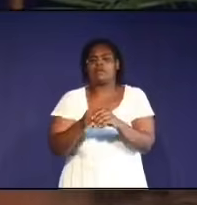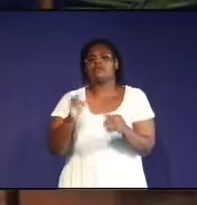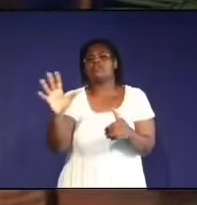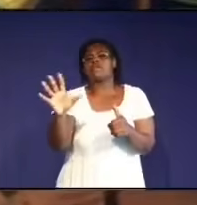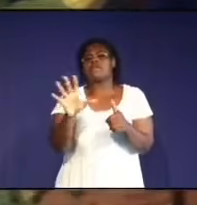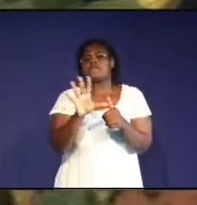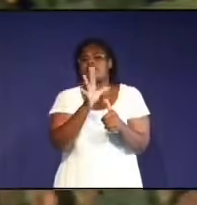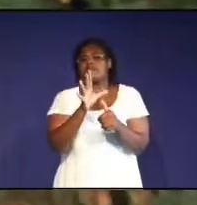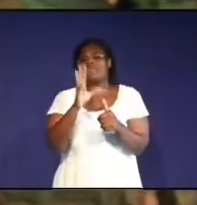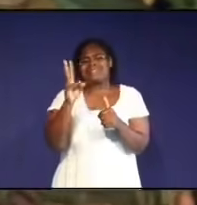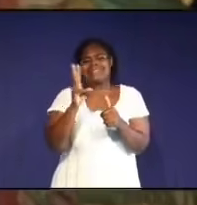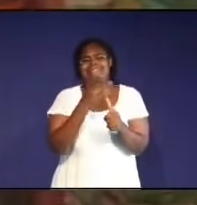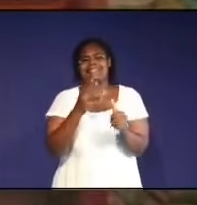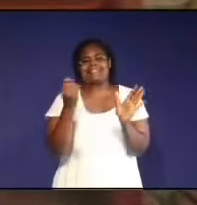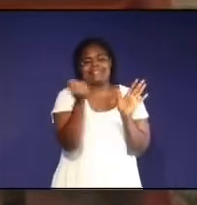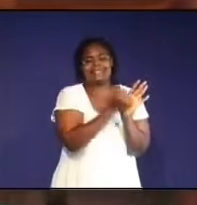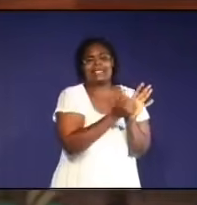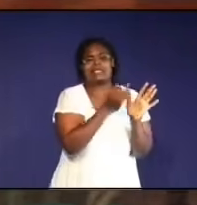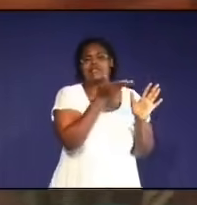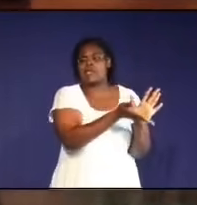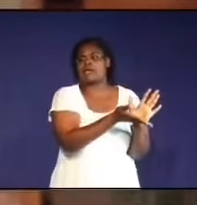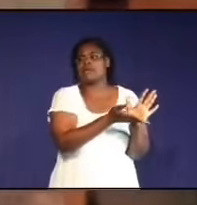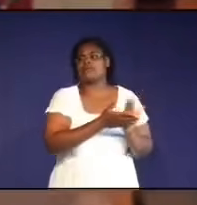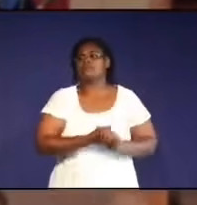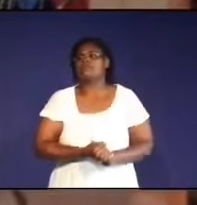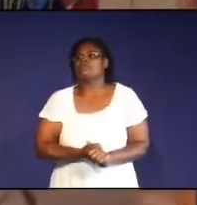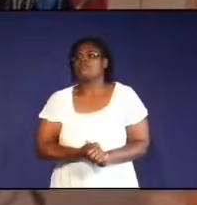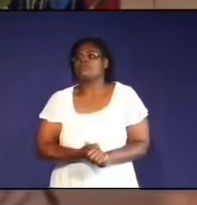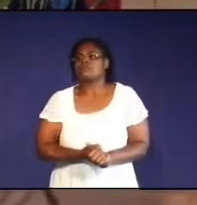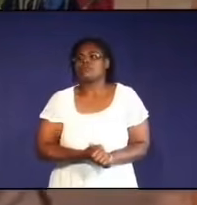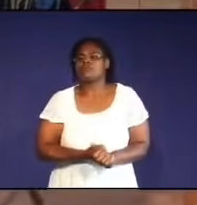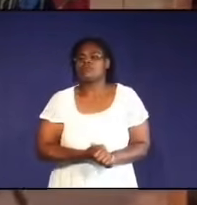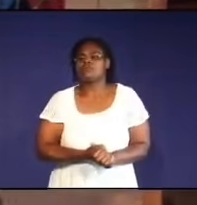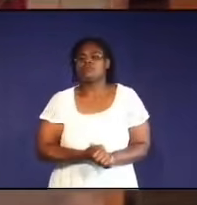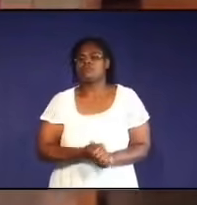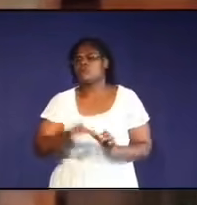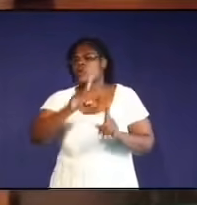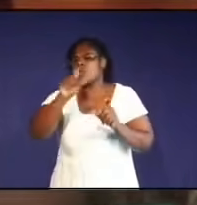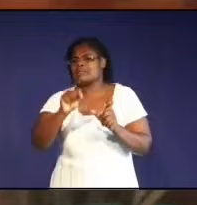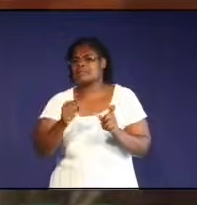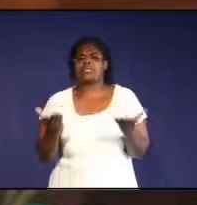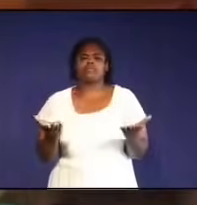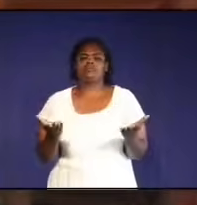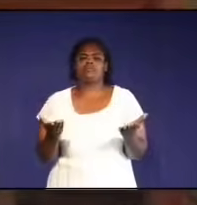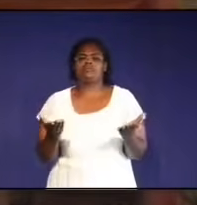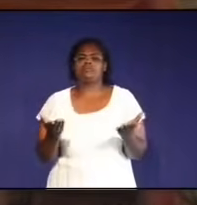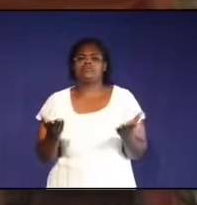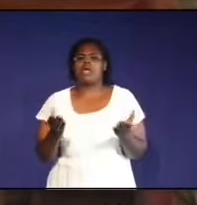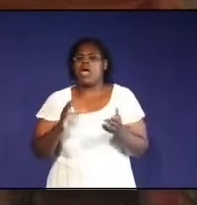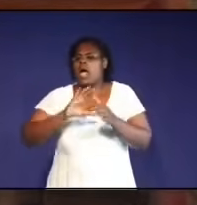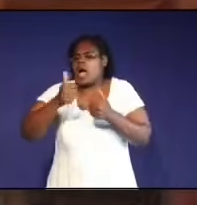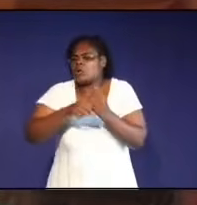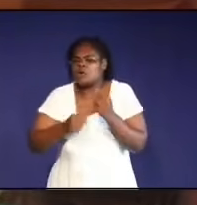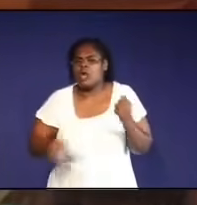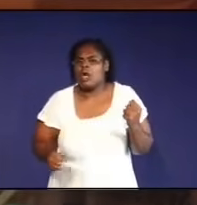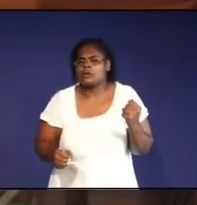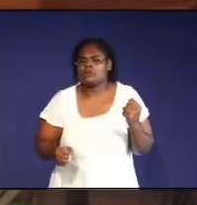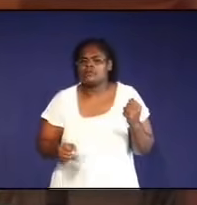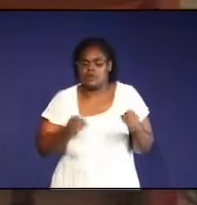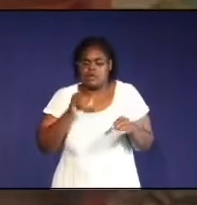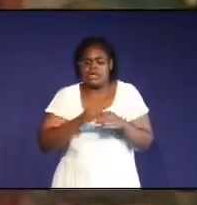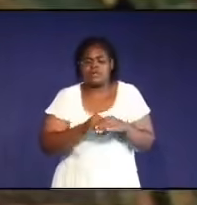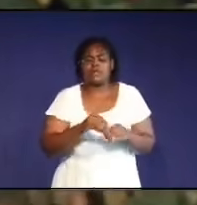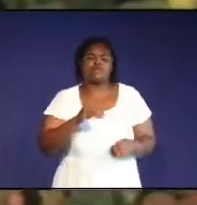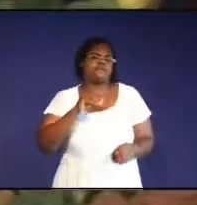the sixth seal. The first question under seal number 5, how long, is a